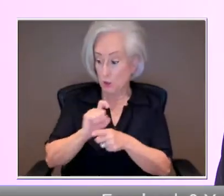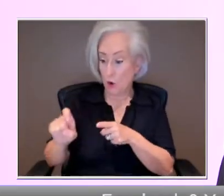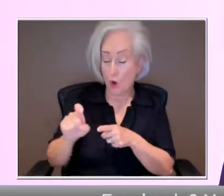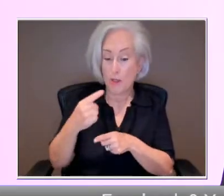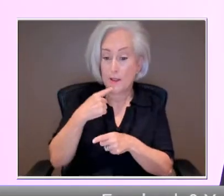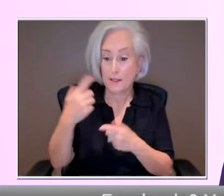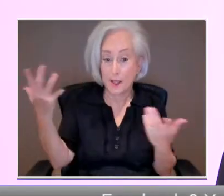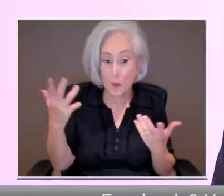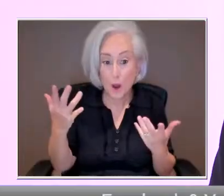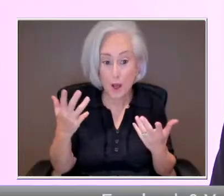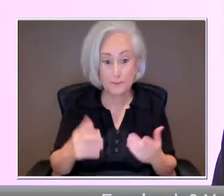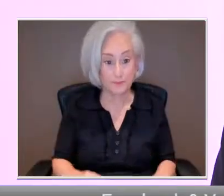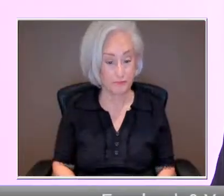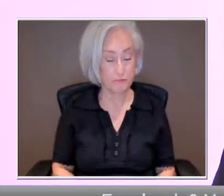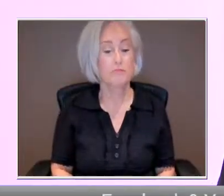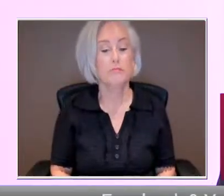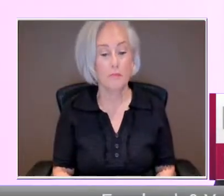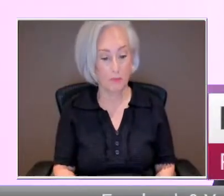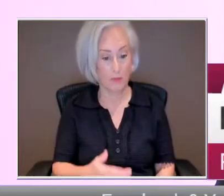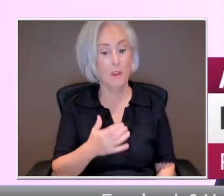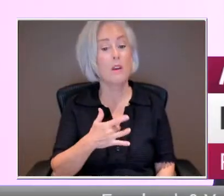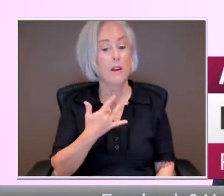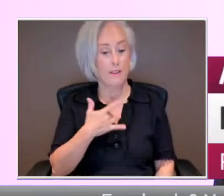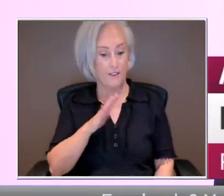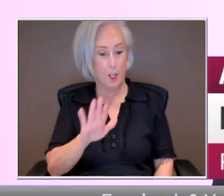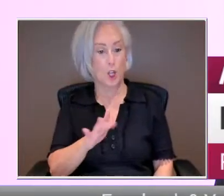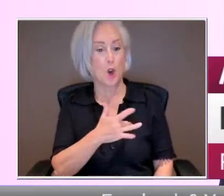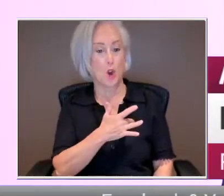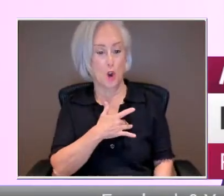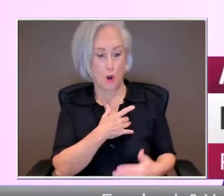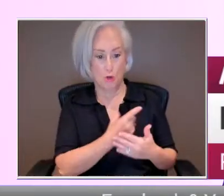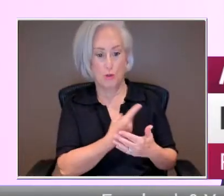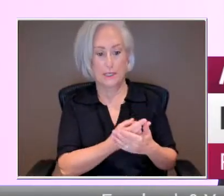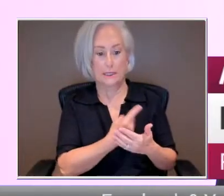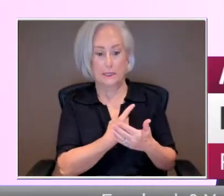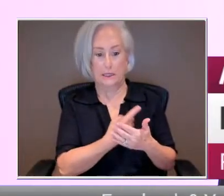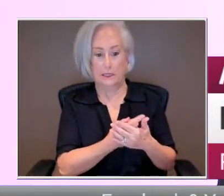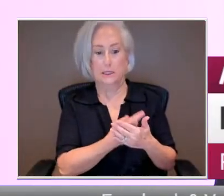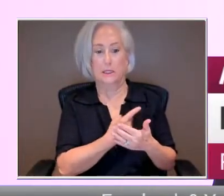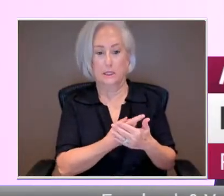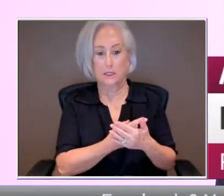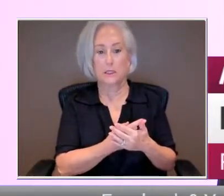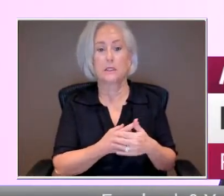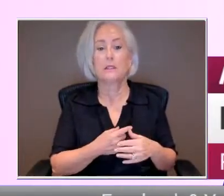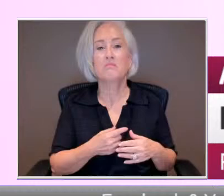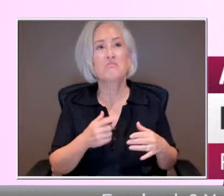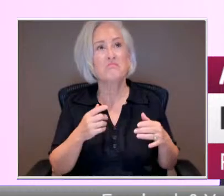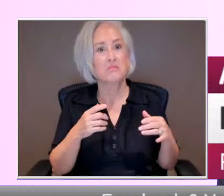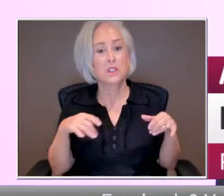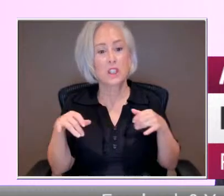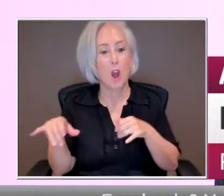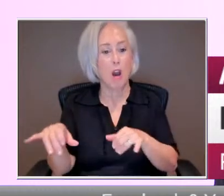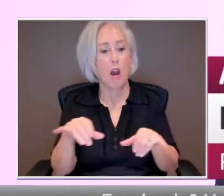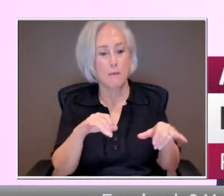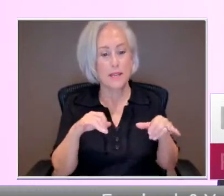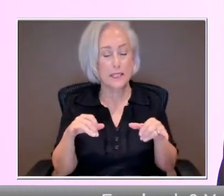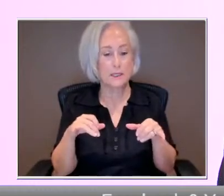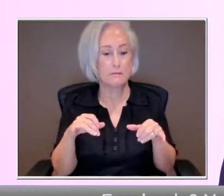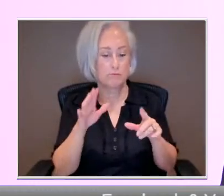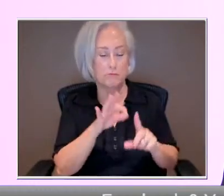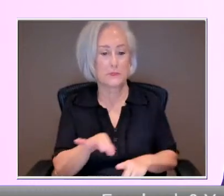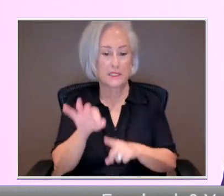before, you know, she felt her heart racing, you know, like it was beating out of your chest. That's pretty common, especially with a heart